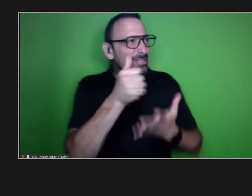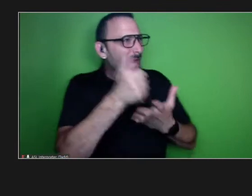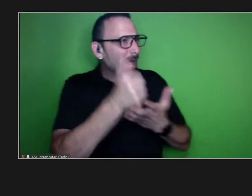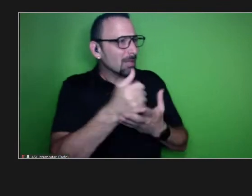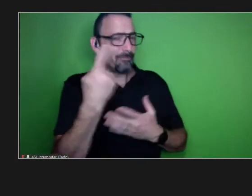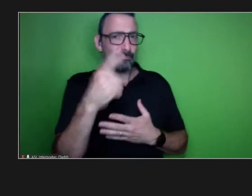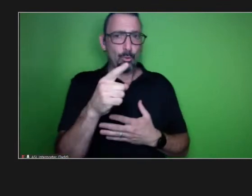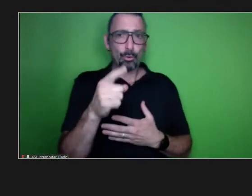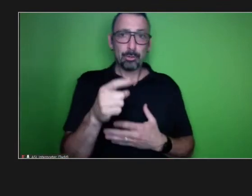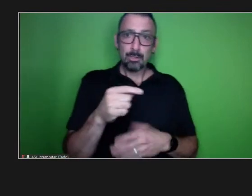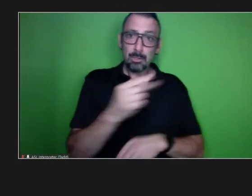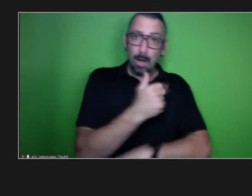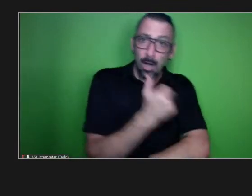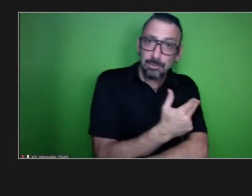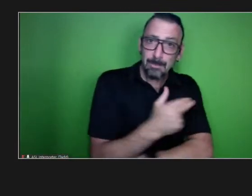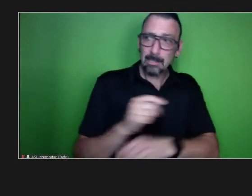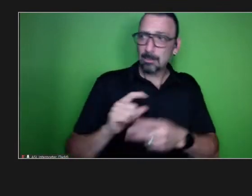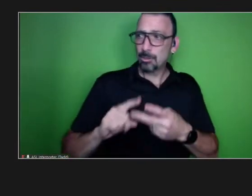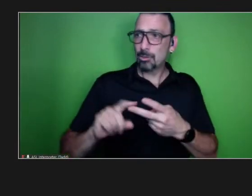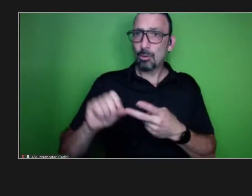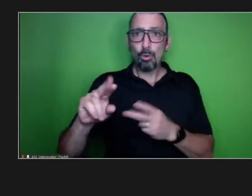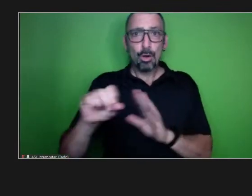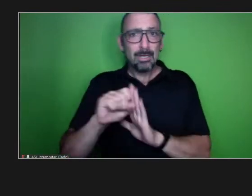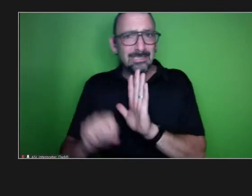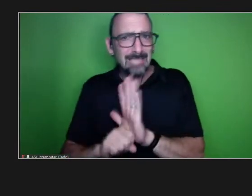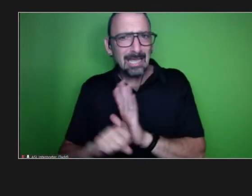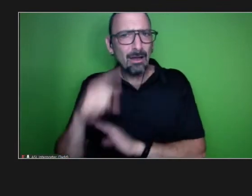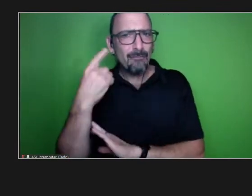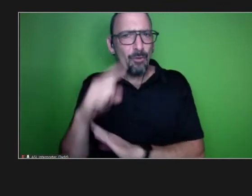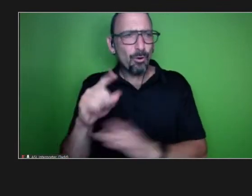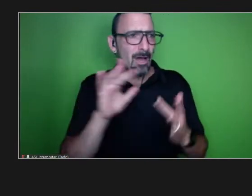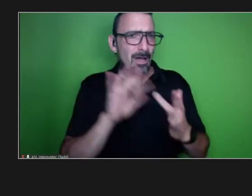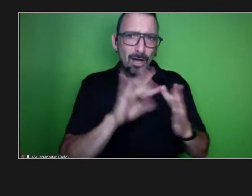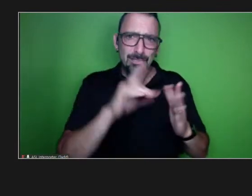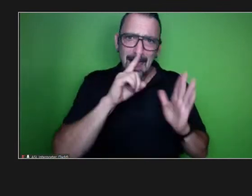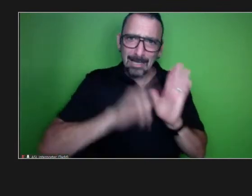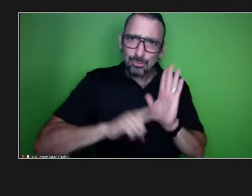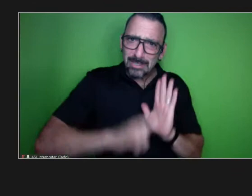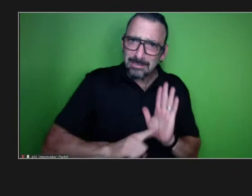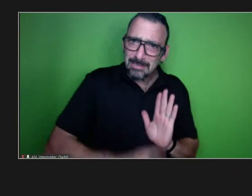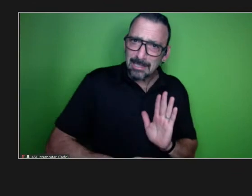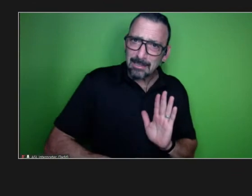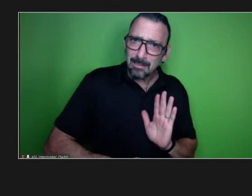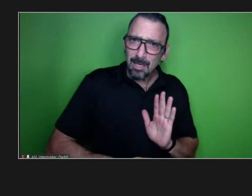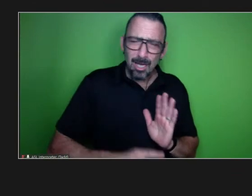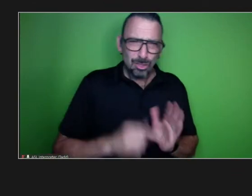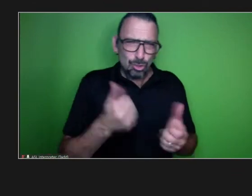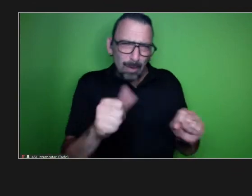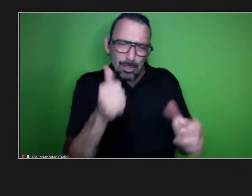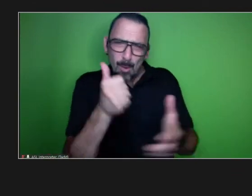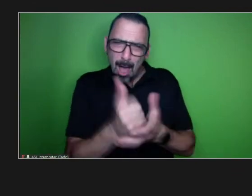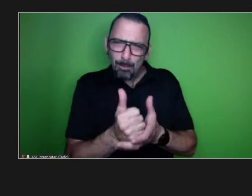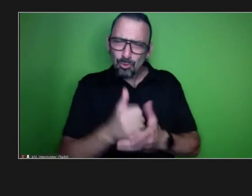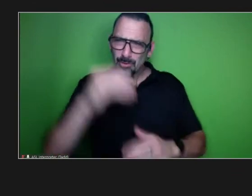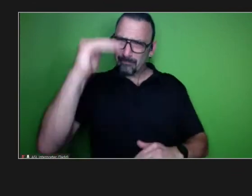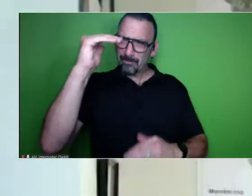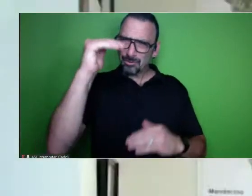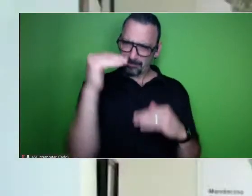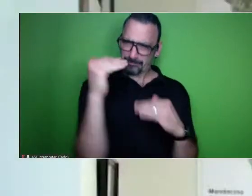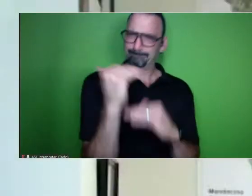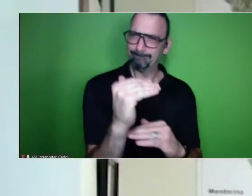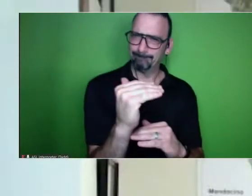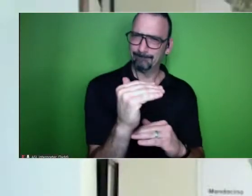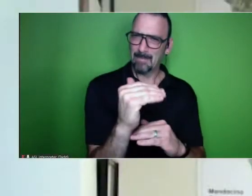or from the state to do contact tracing and some of the other work that needs to be done to try to mitigate the pandemic. Oh, that's